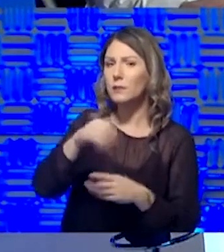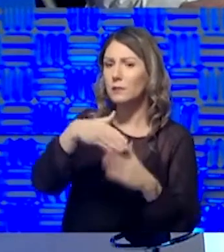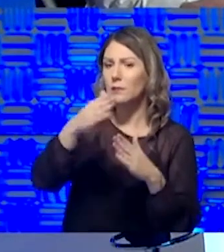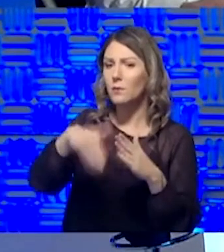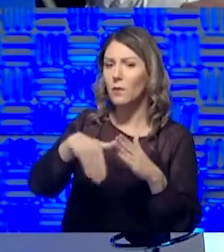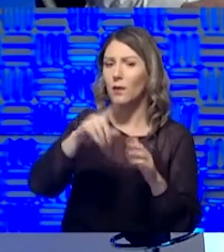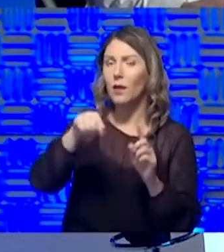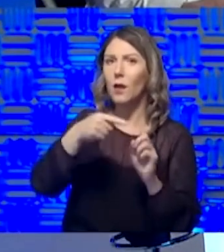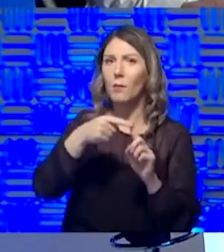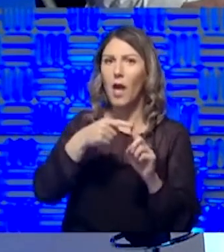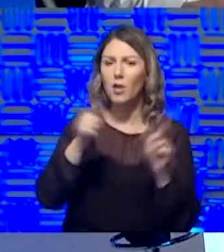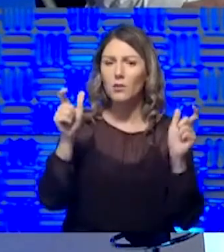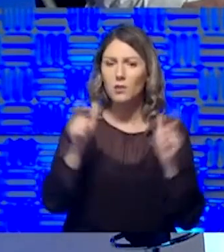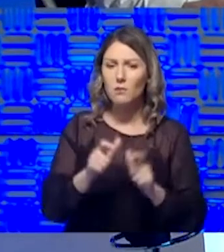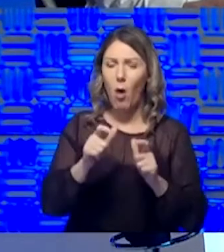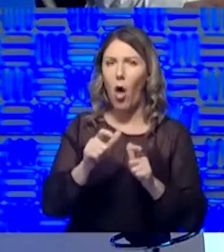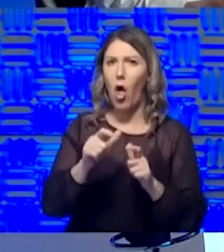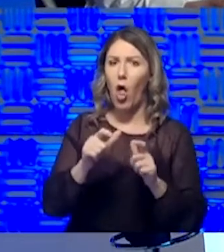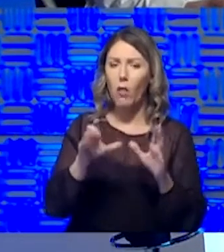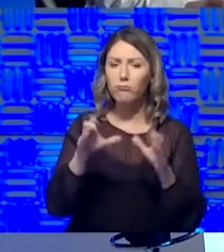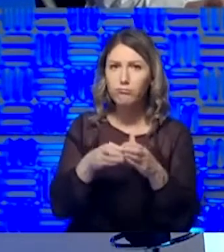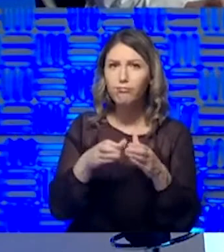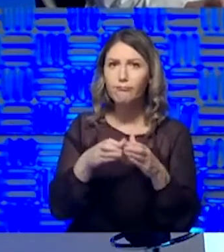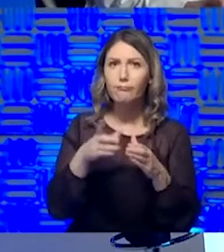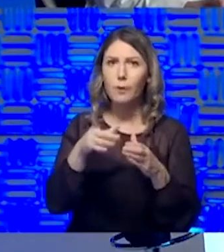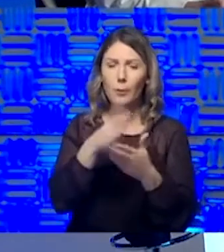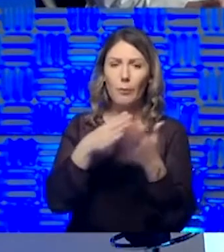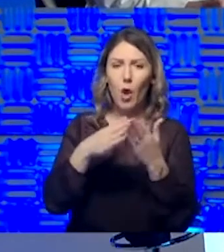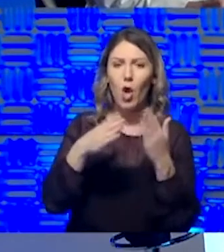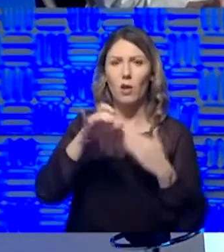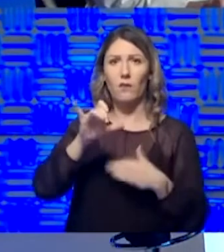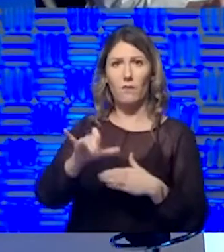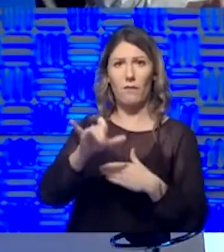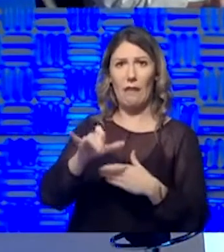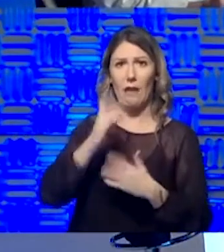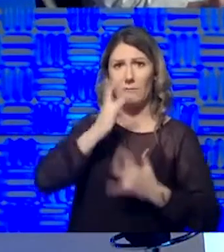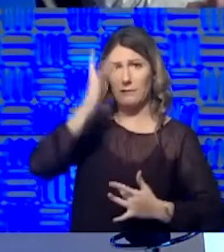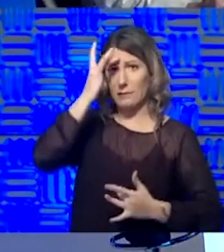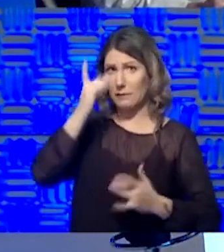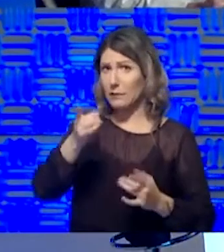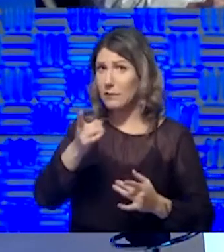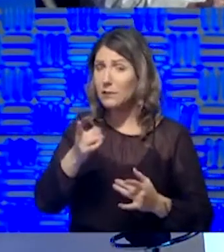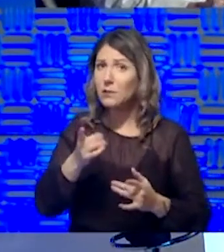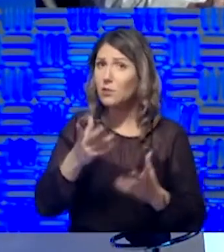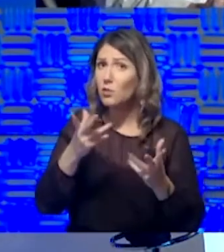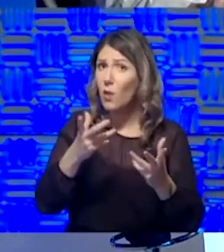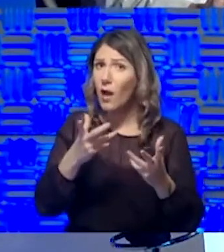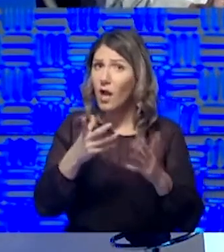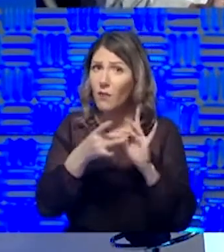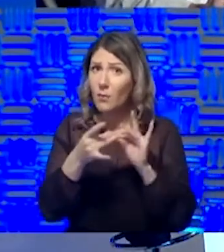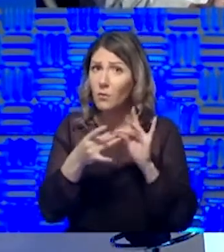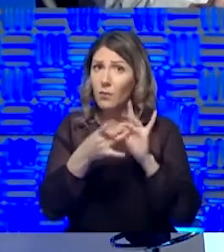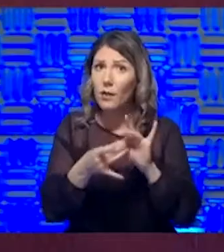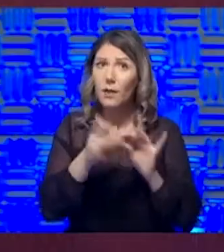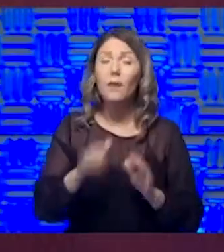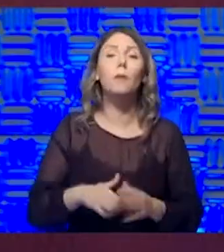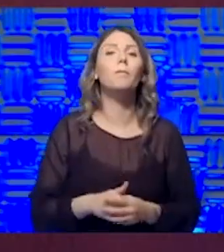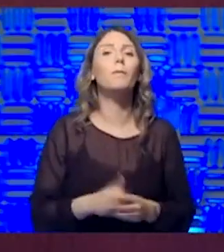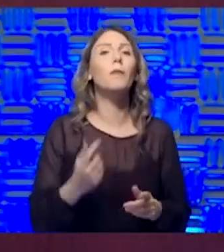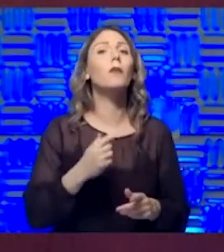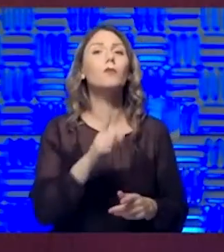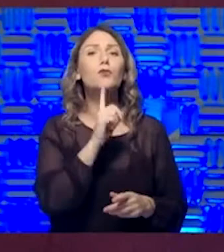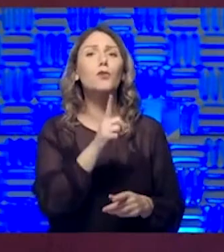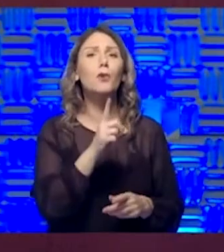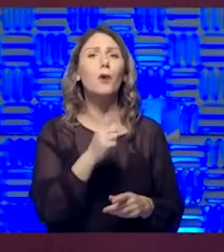of small clots being part of this disease, the importance of anticoagulation. Any comments on that early and often, maybe? Sure. I mean, I think it's one of those